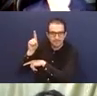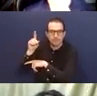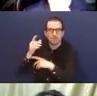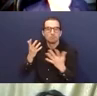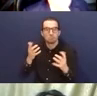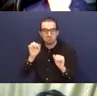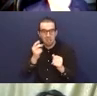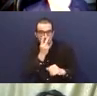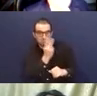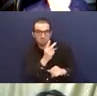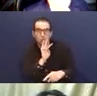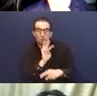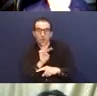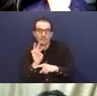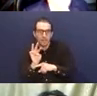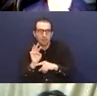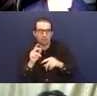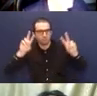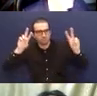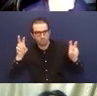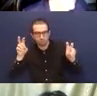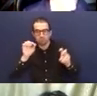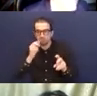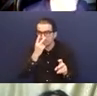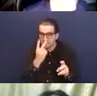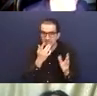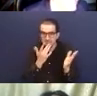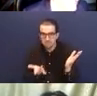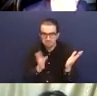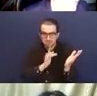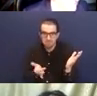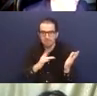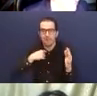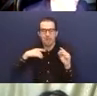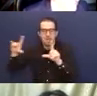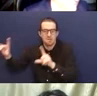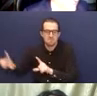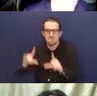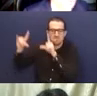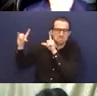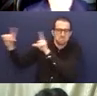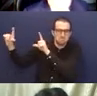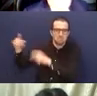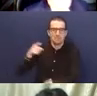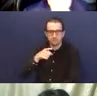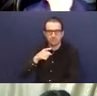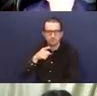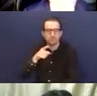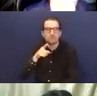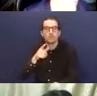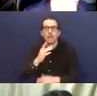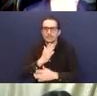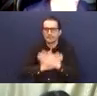There is 1 billion and above people who live with a form of disability